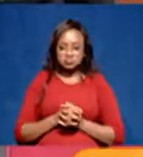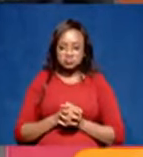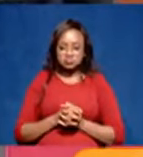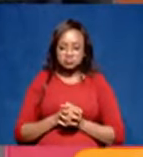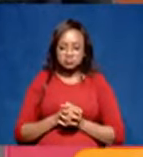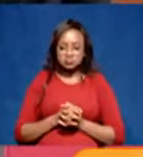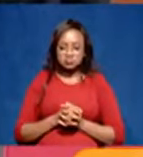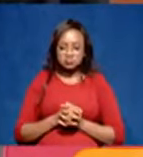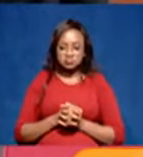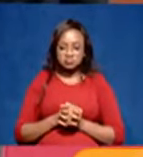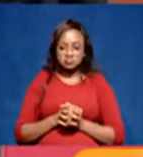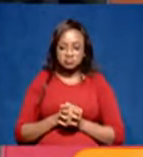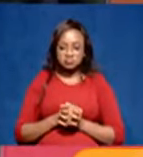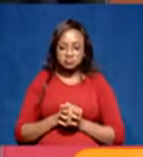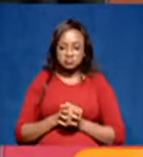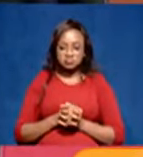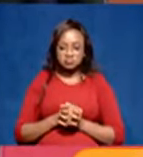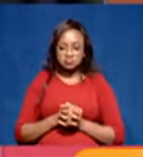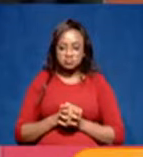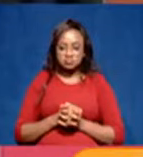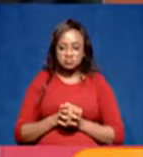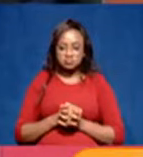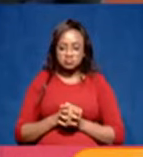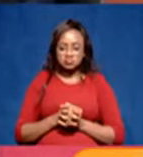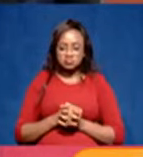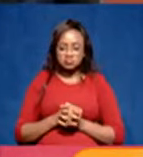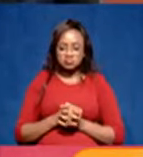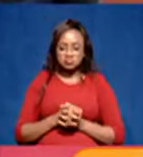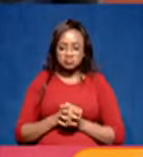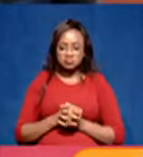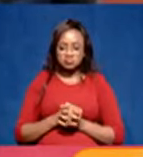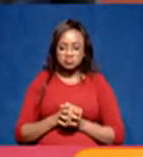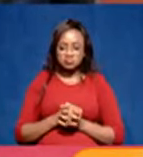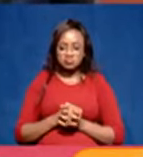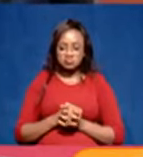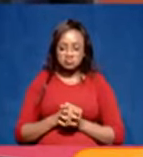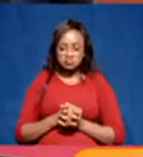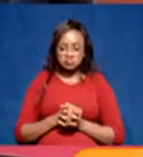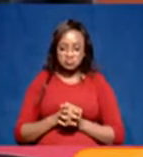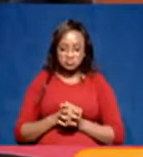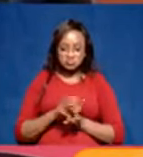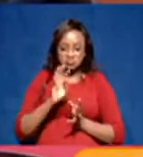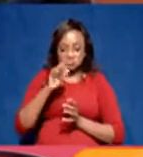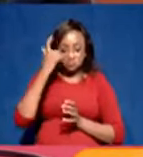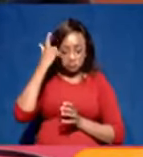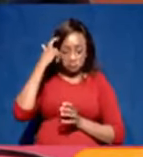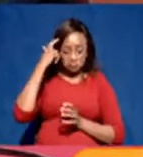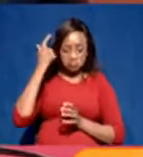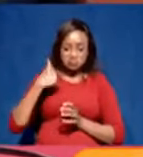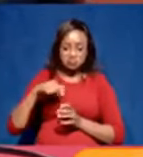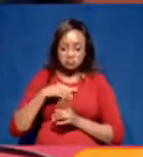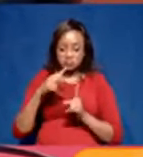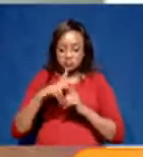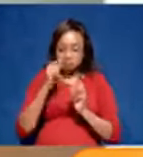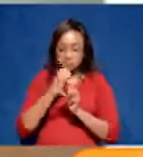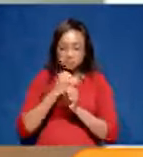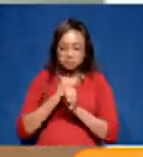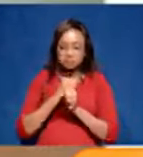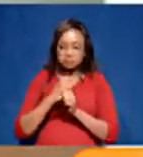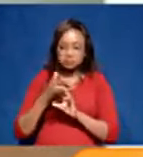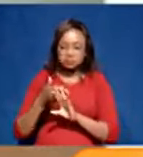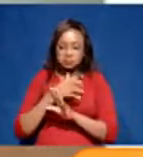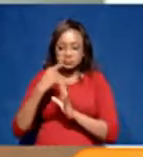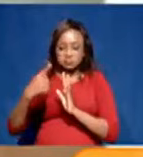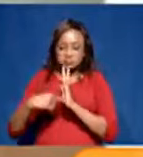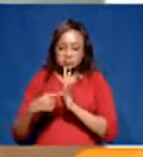Linus, we came and inherited the managed equipment services. I do not want to go